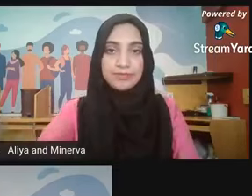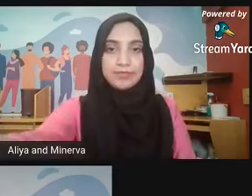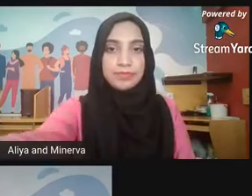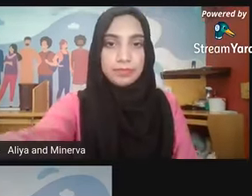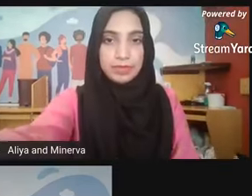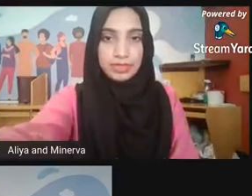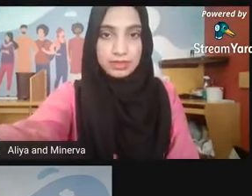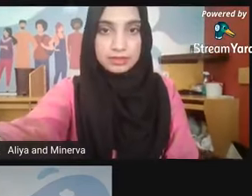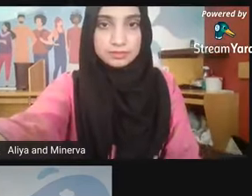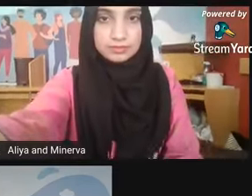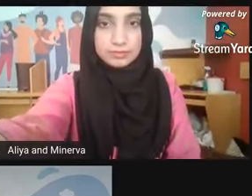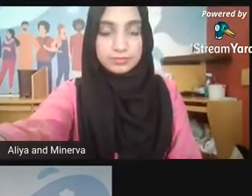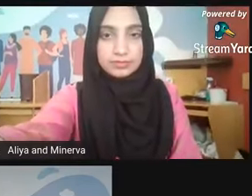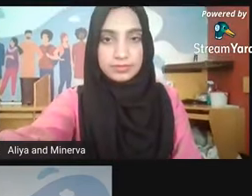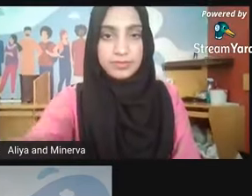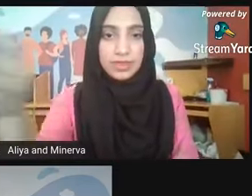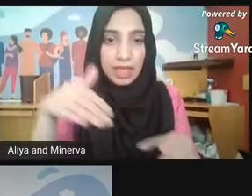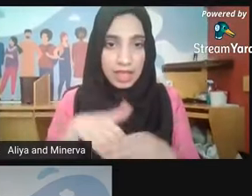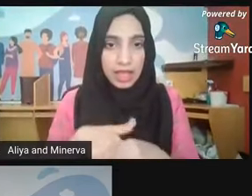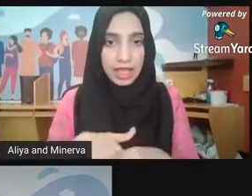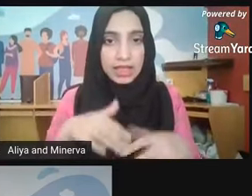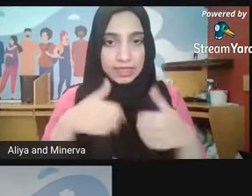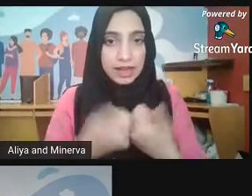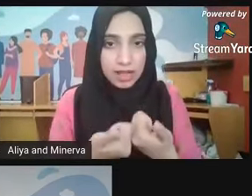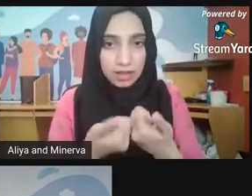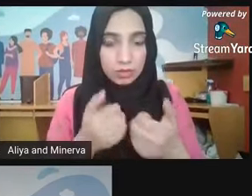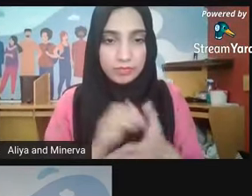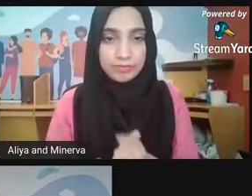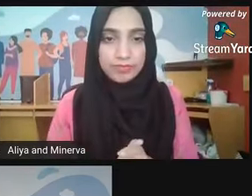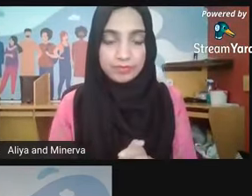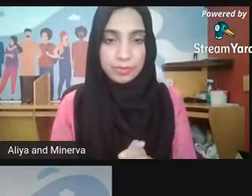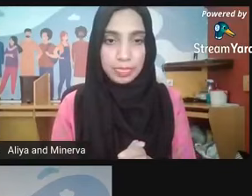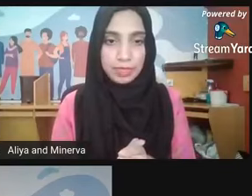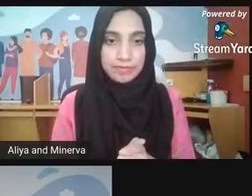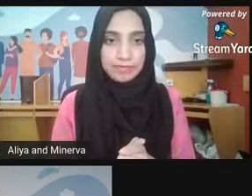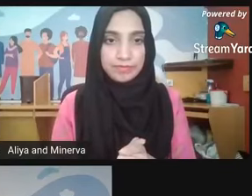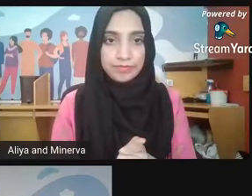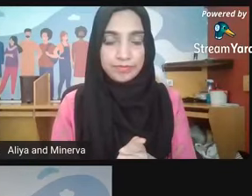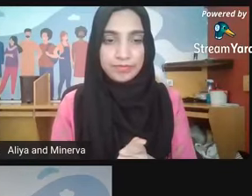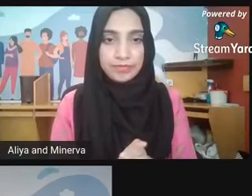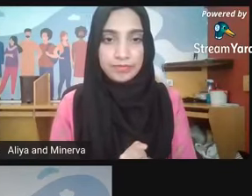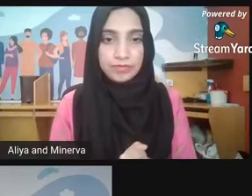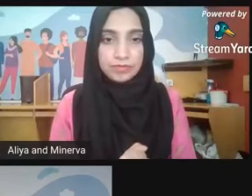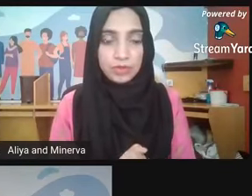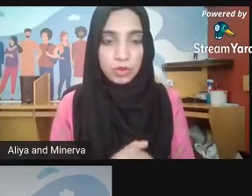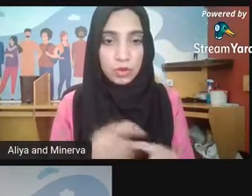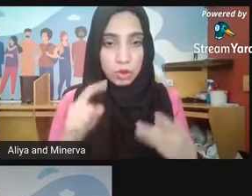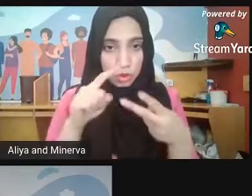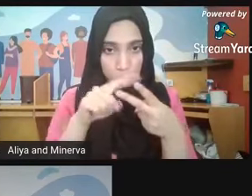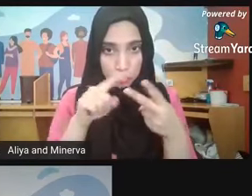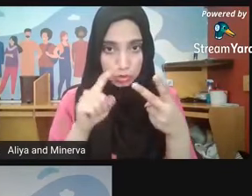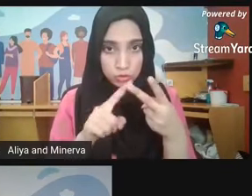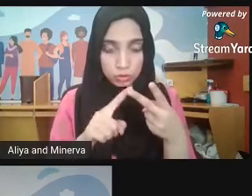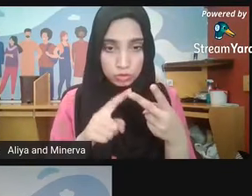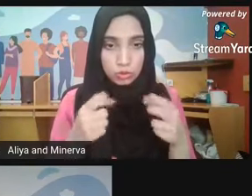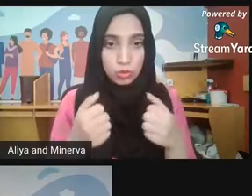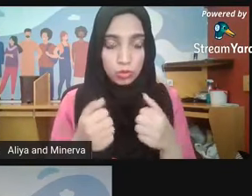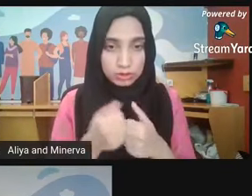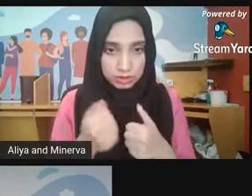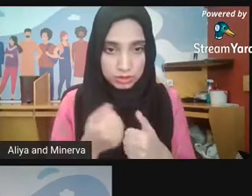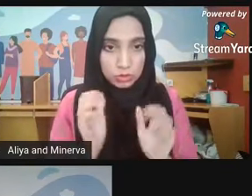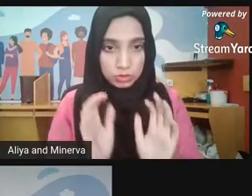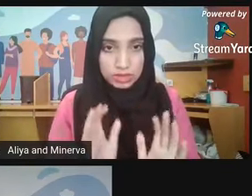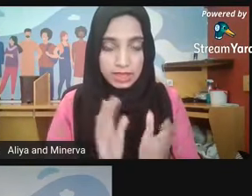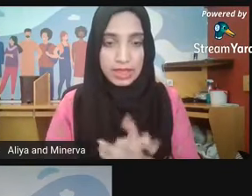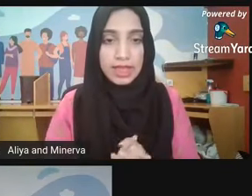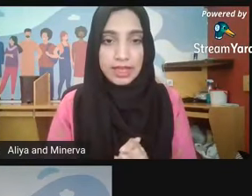the technique. The self breast examination is done in two parts. For the first part,